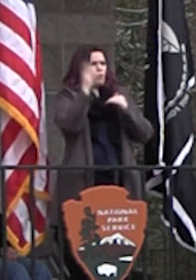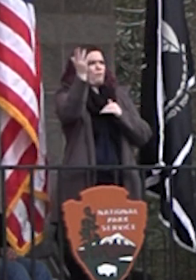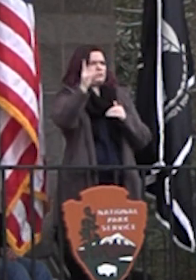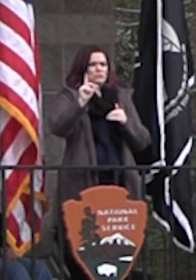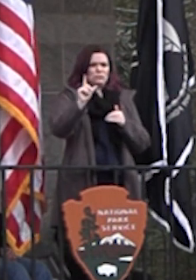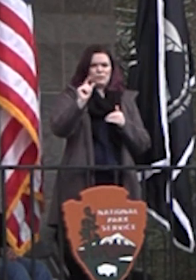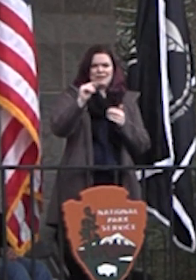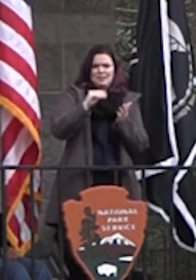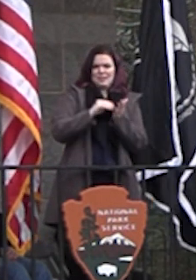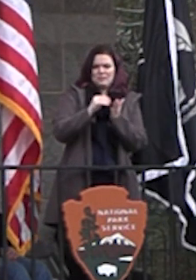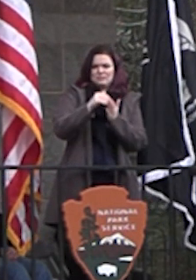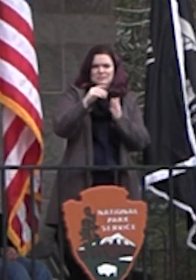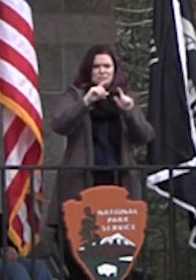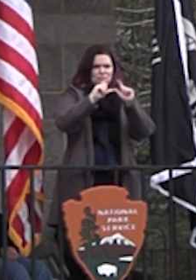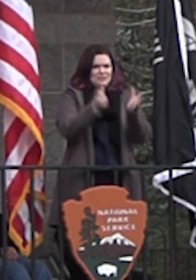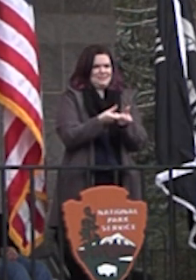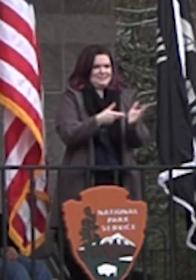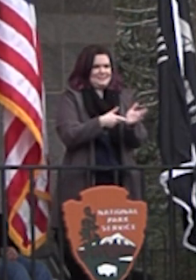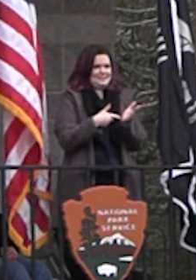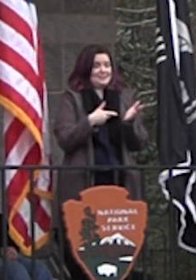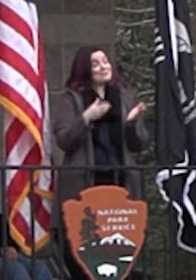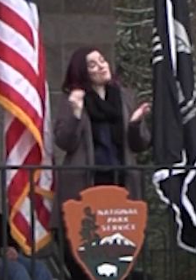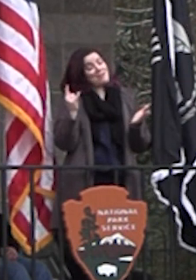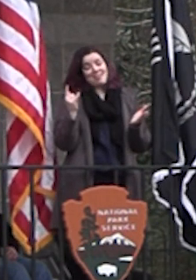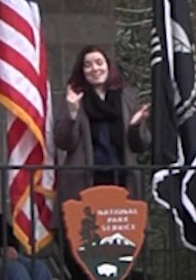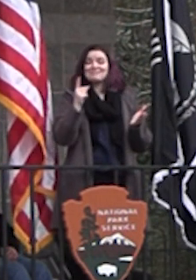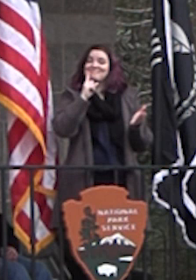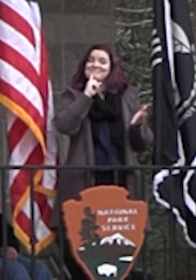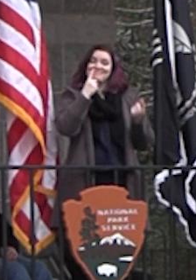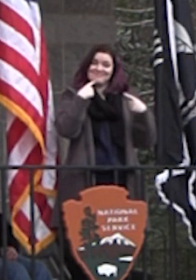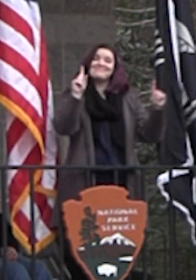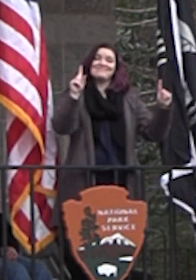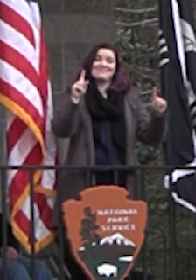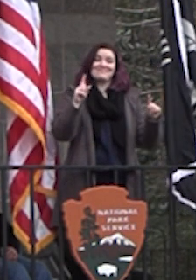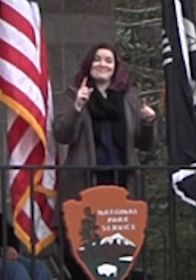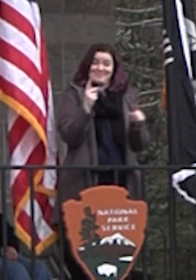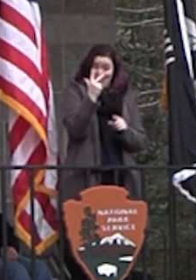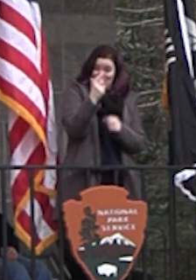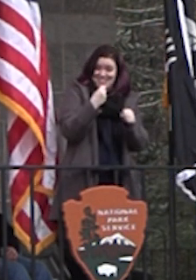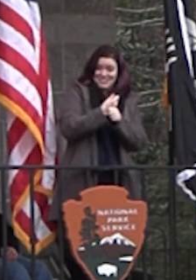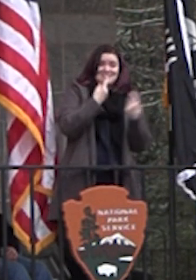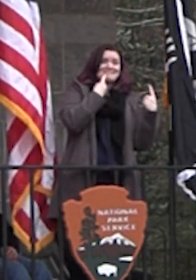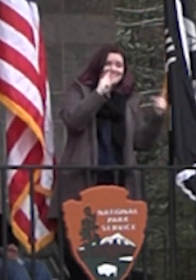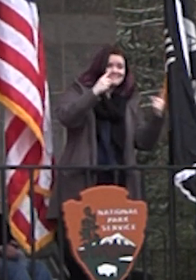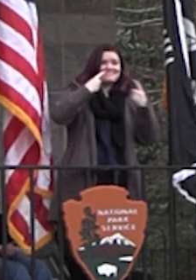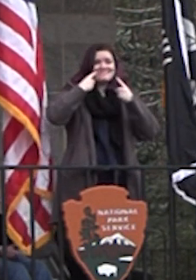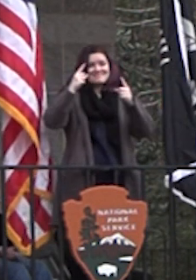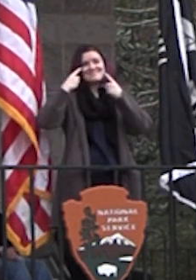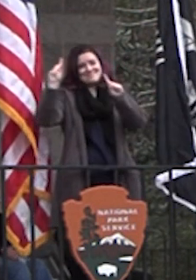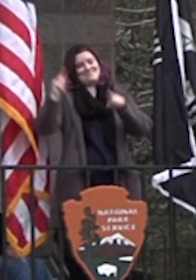20,000 wreaths. Well, Jim, we did it, and we did it the third year in a row.